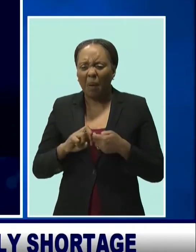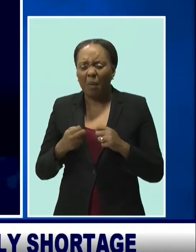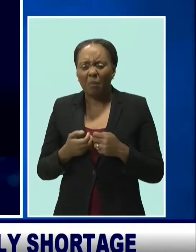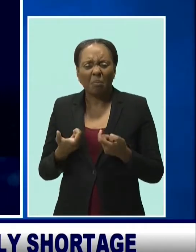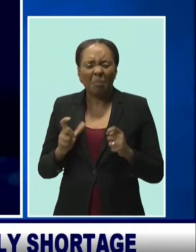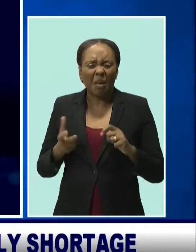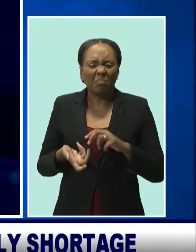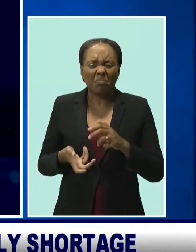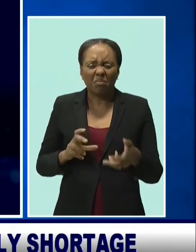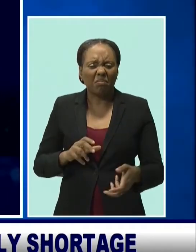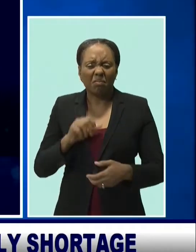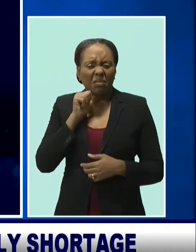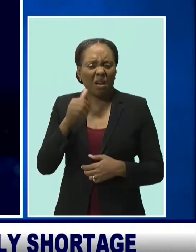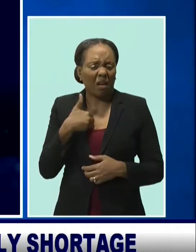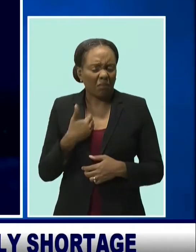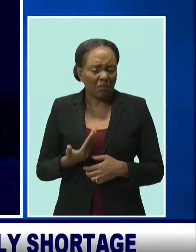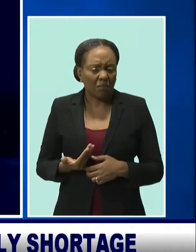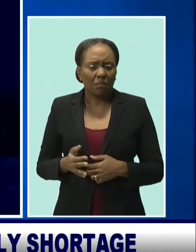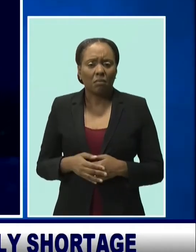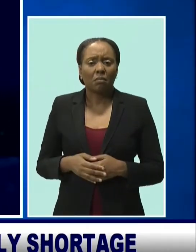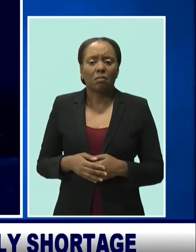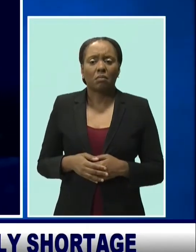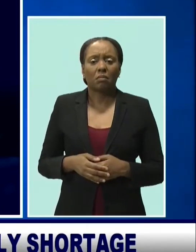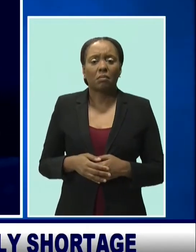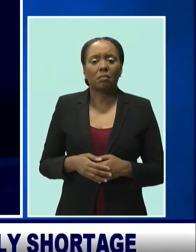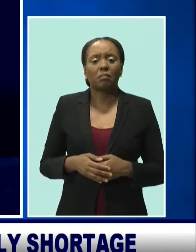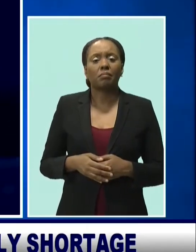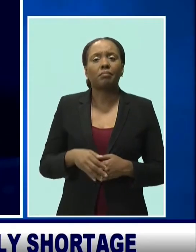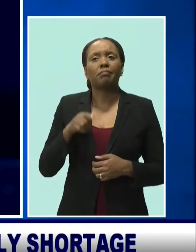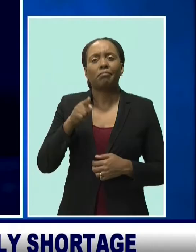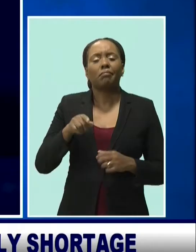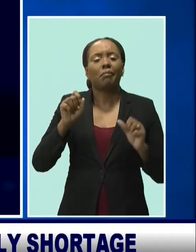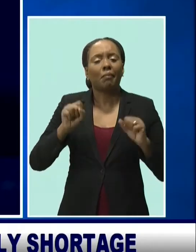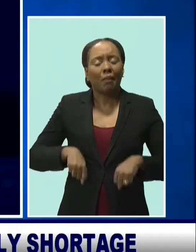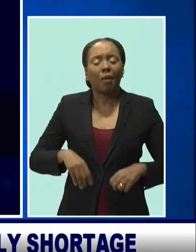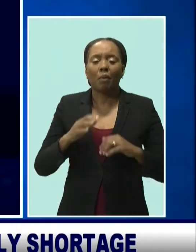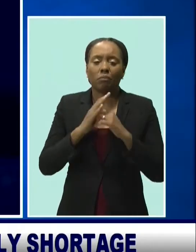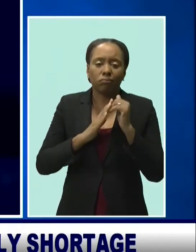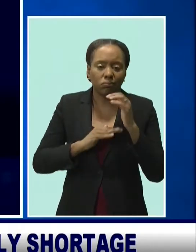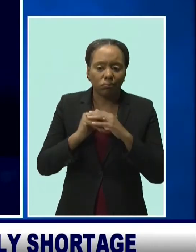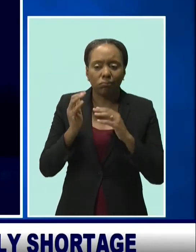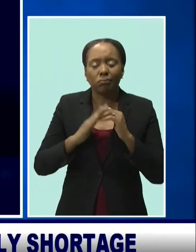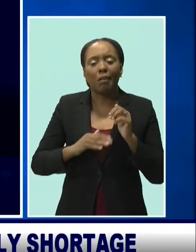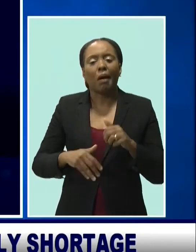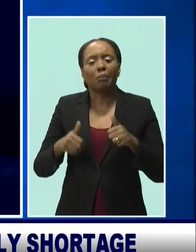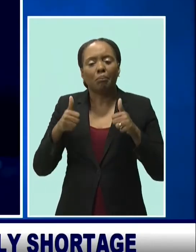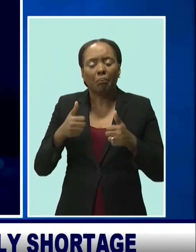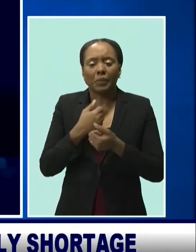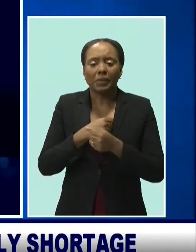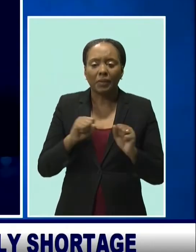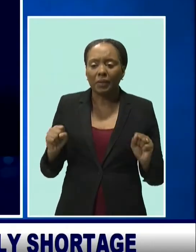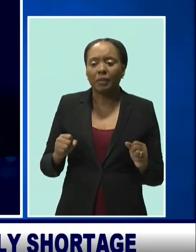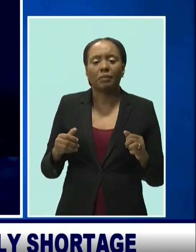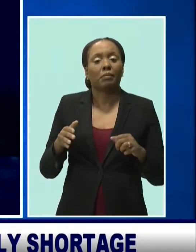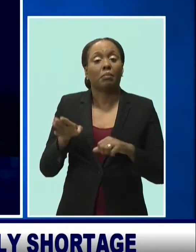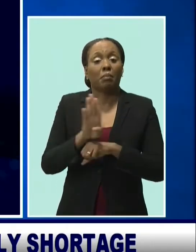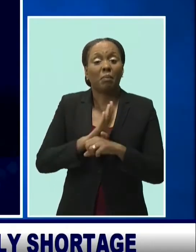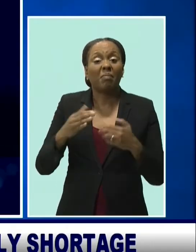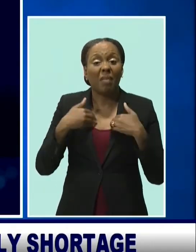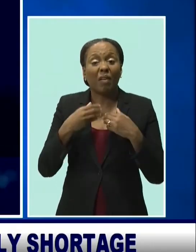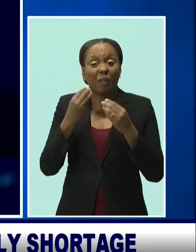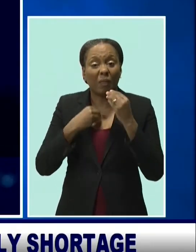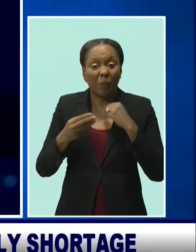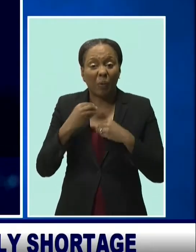food items. So I think the Barbadian public can be comfortable that we do have food on island and food